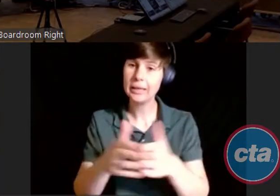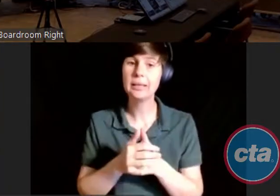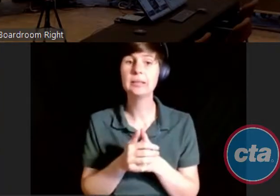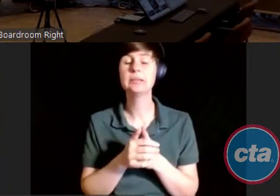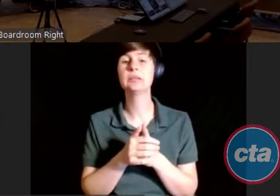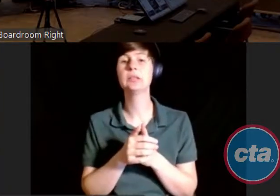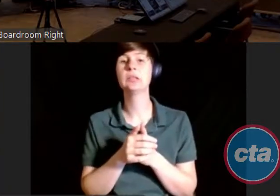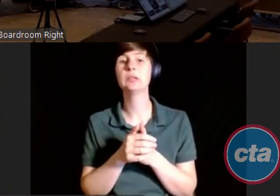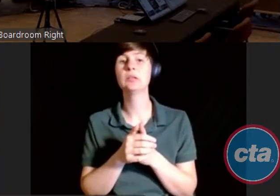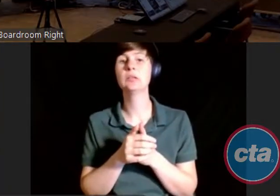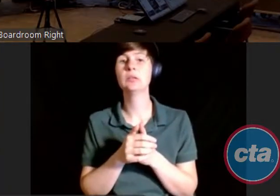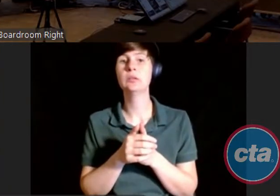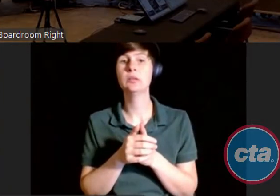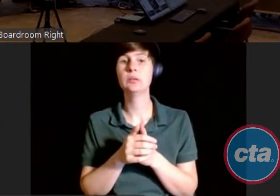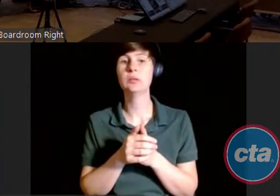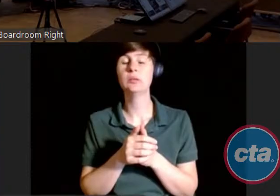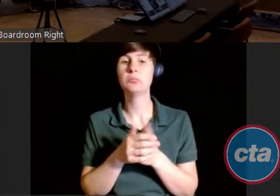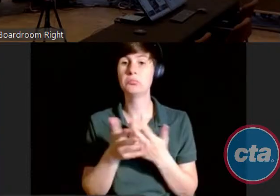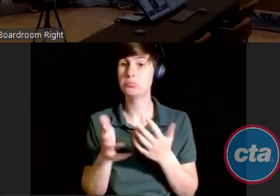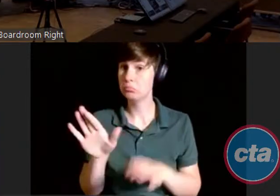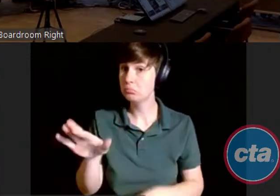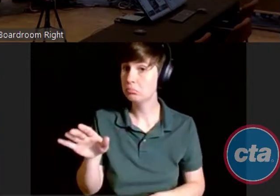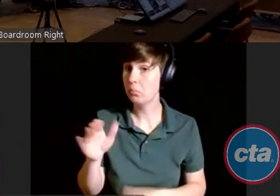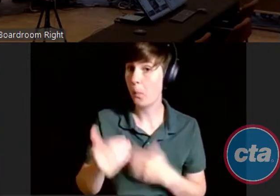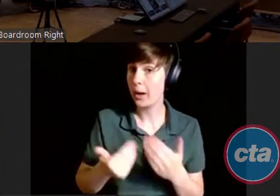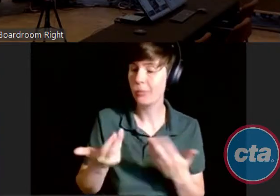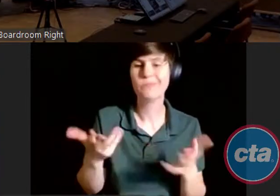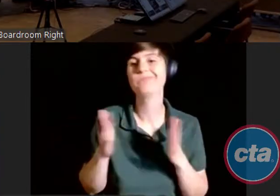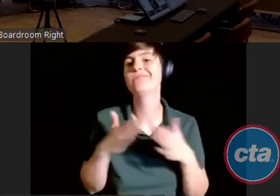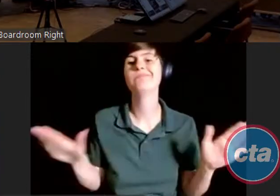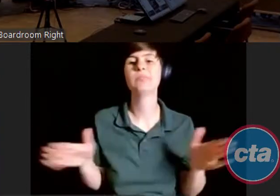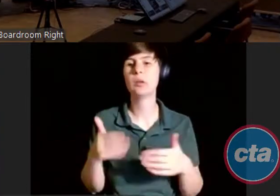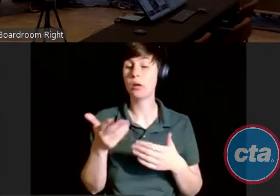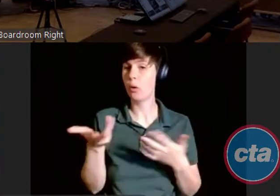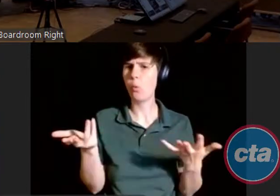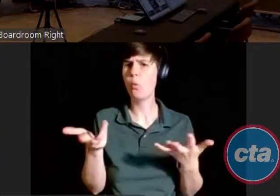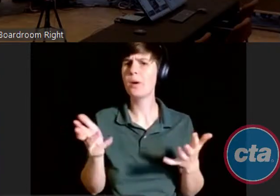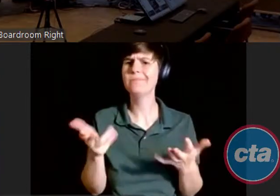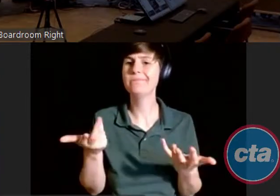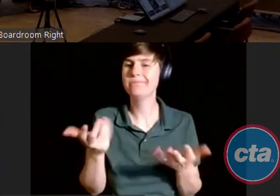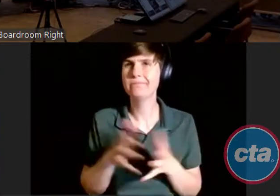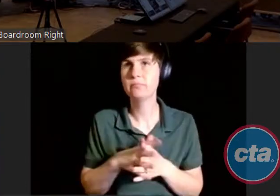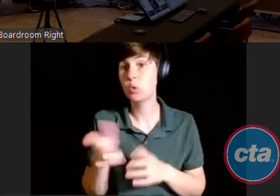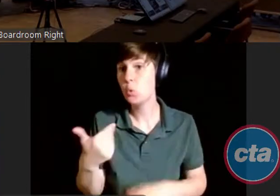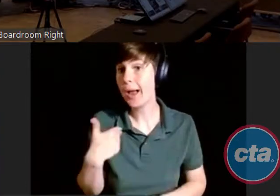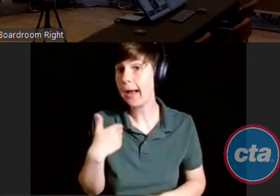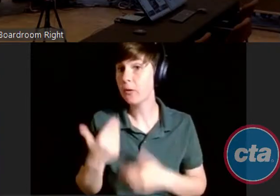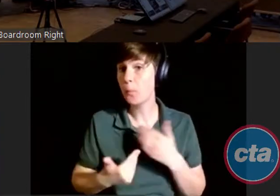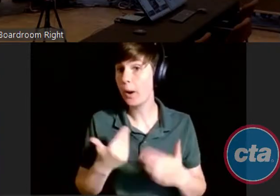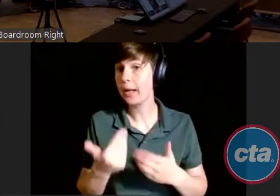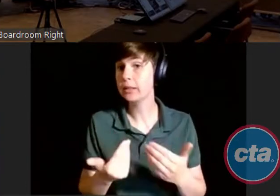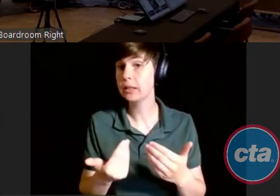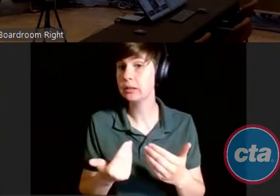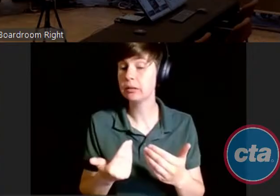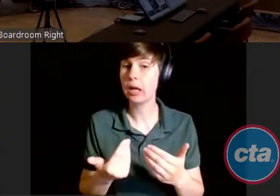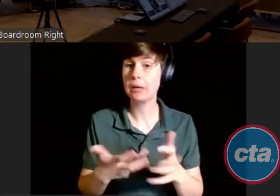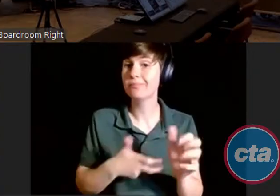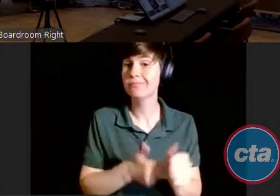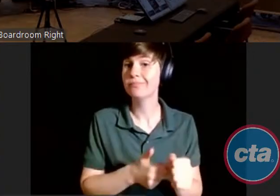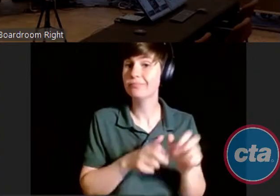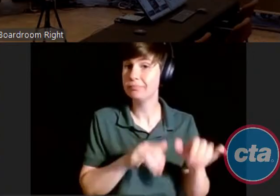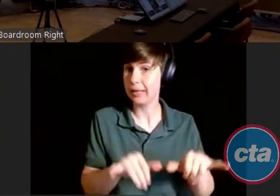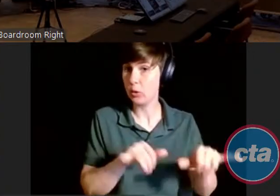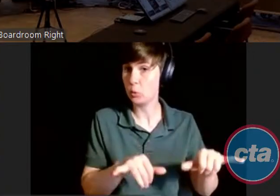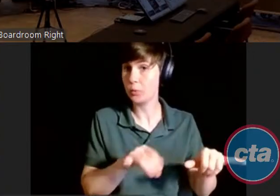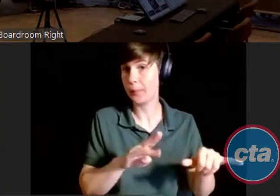there a process? Well, one, I would guess in general, like a process and like, I guess I do see like updated standards with bus stops, but